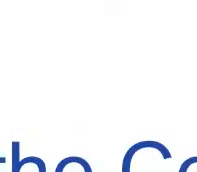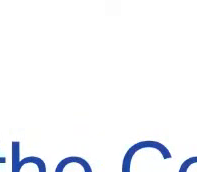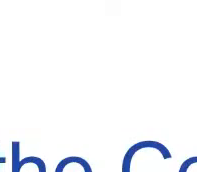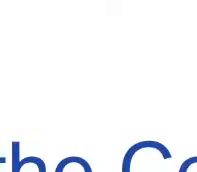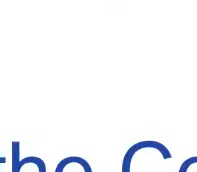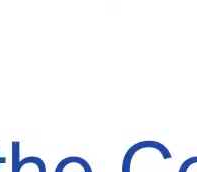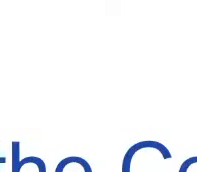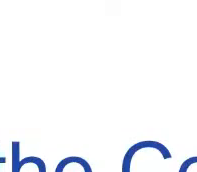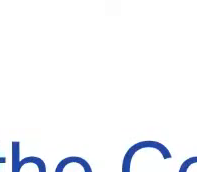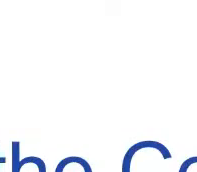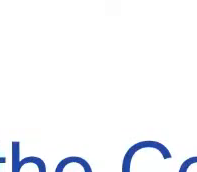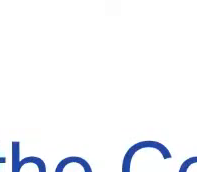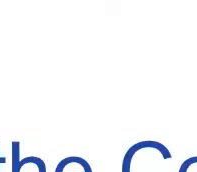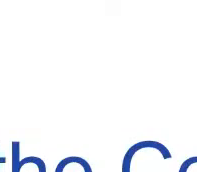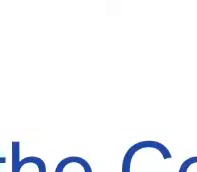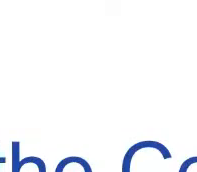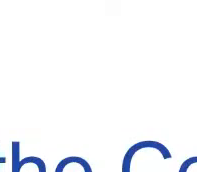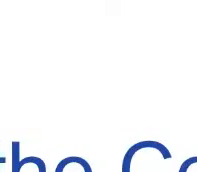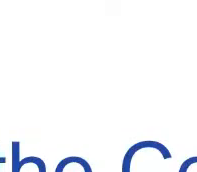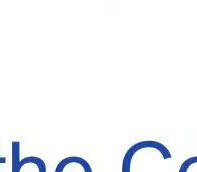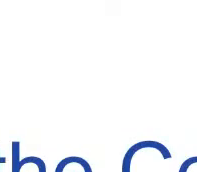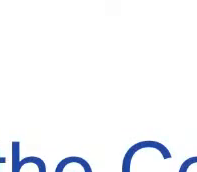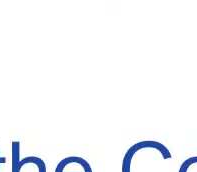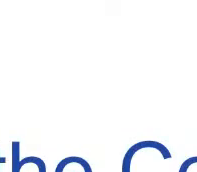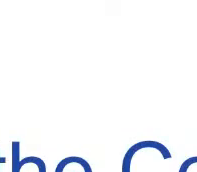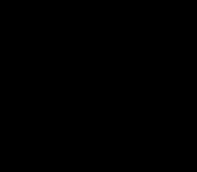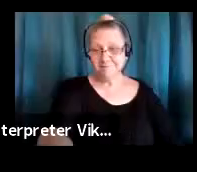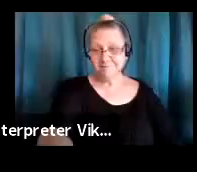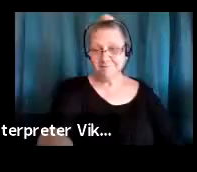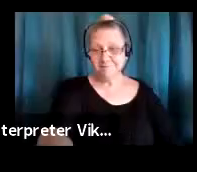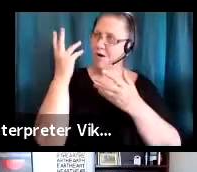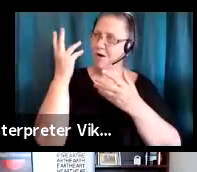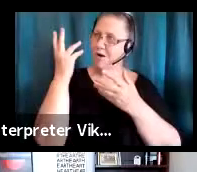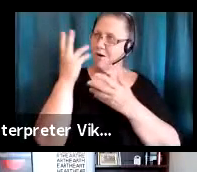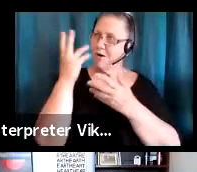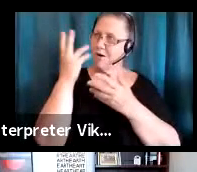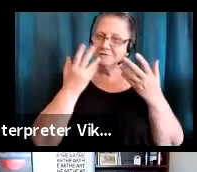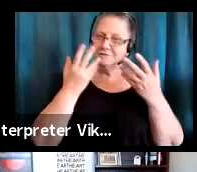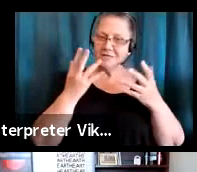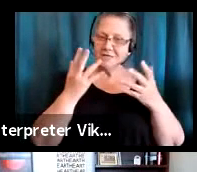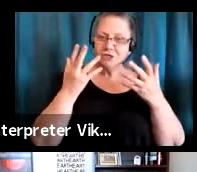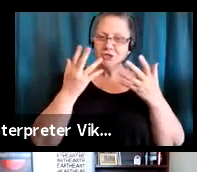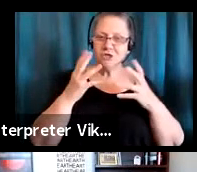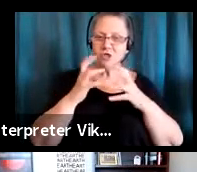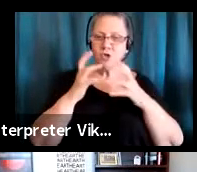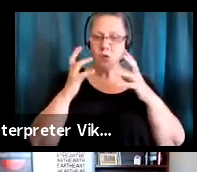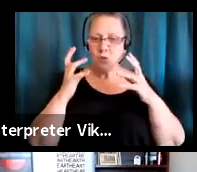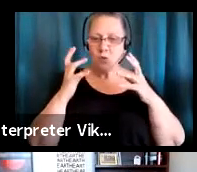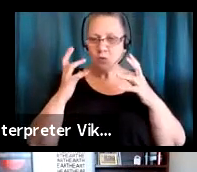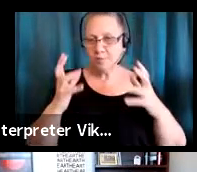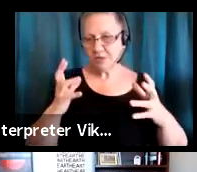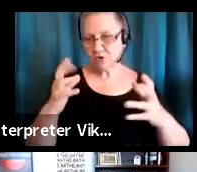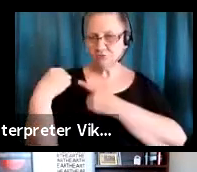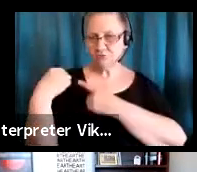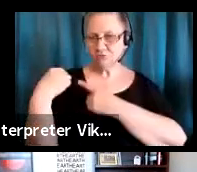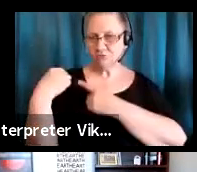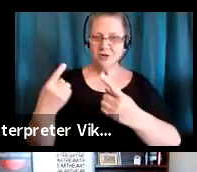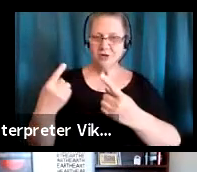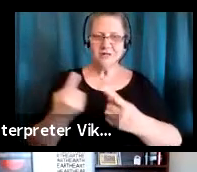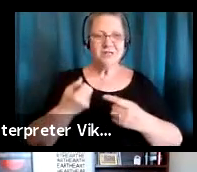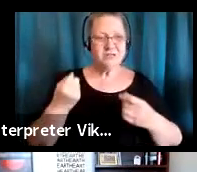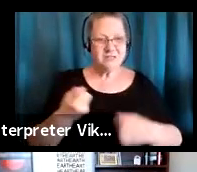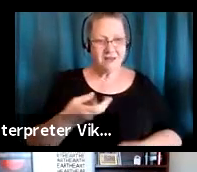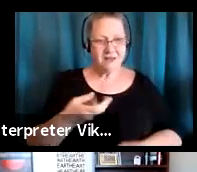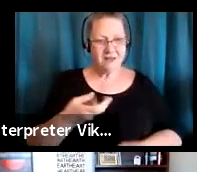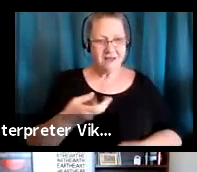this process and all the work that we've been able to accomplish together over the past number of months. When I